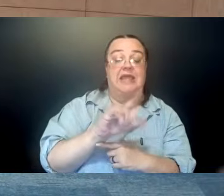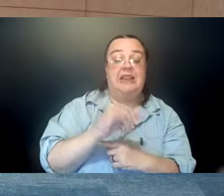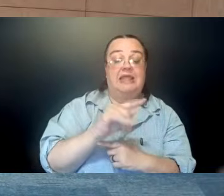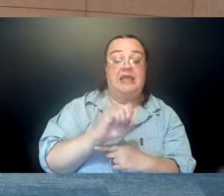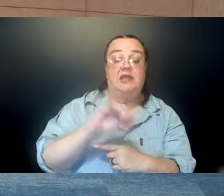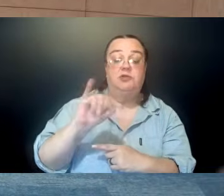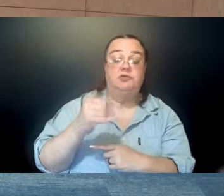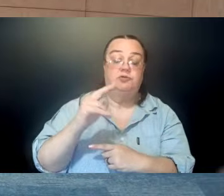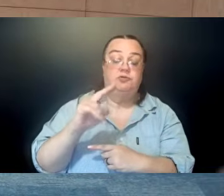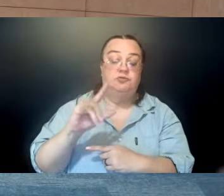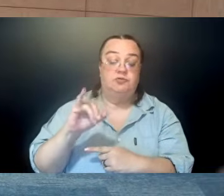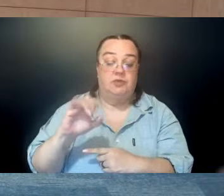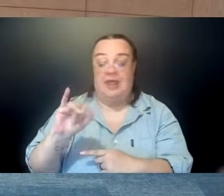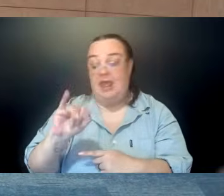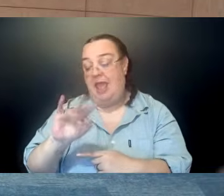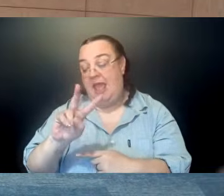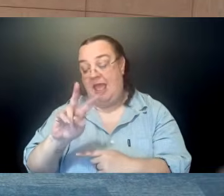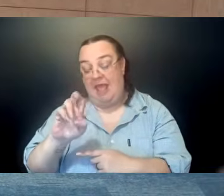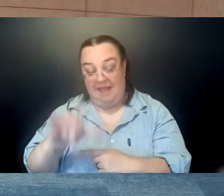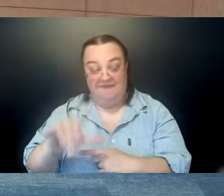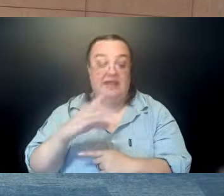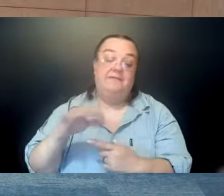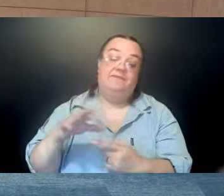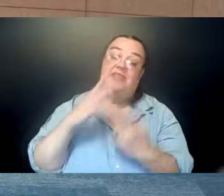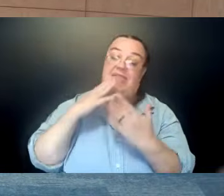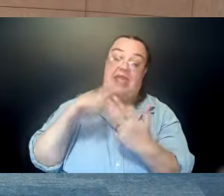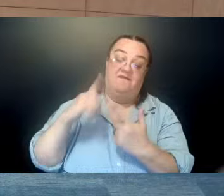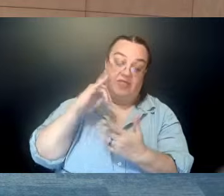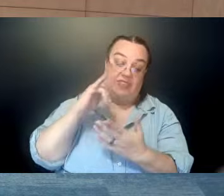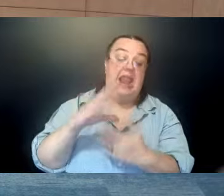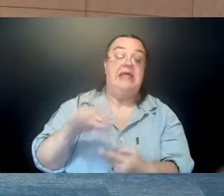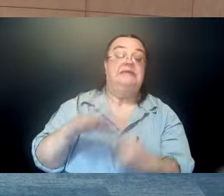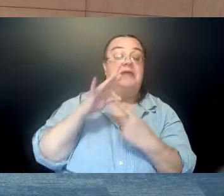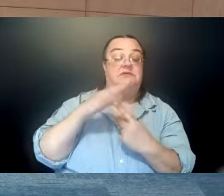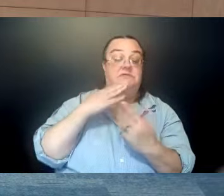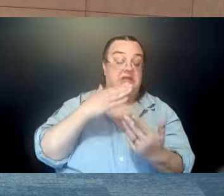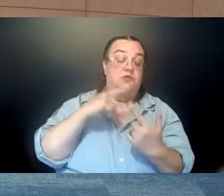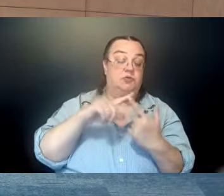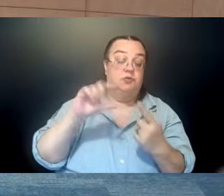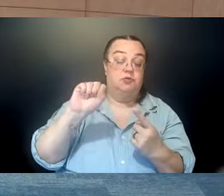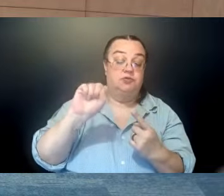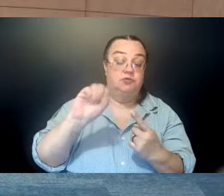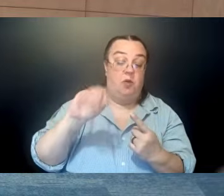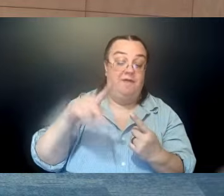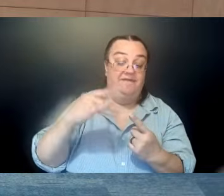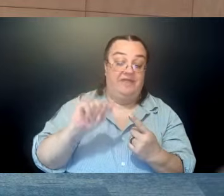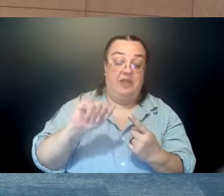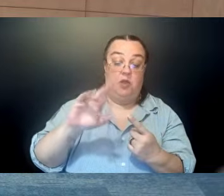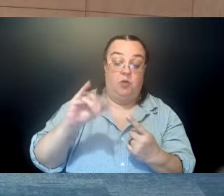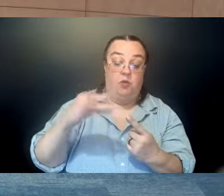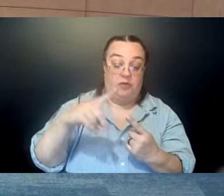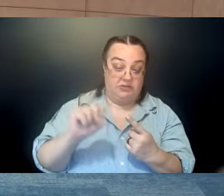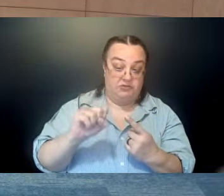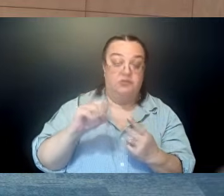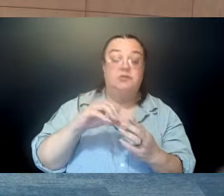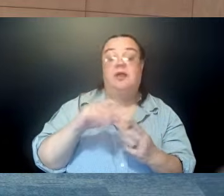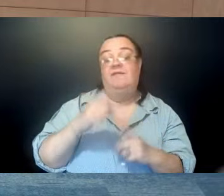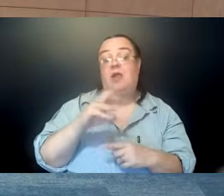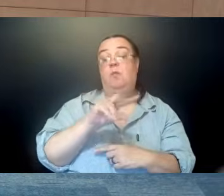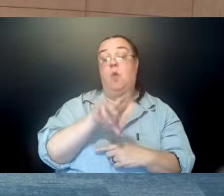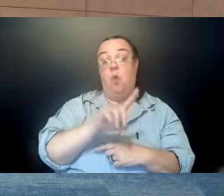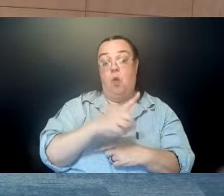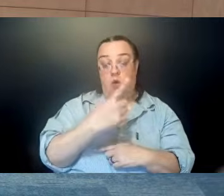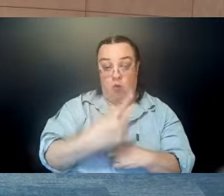as well for that. And just a special shout out to Sophia Richards, our Ward 1 resident, as well as our Ward 1 Youth